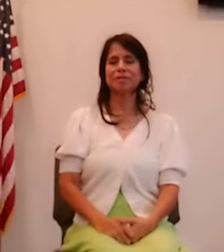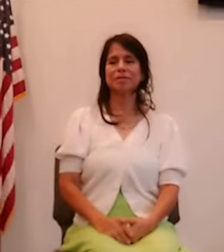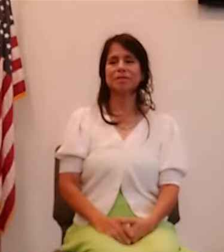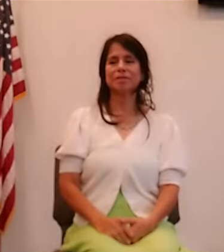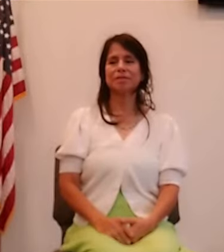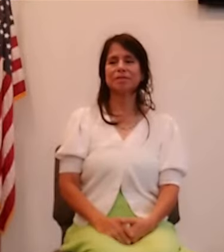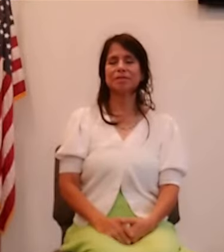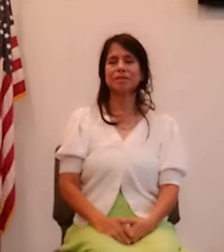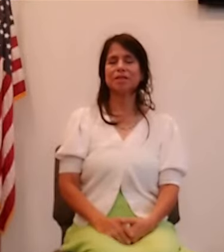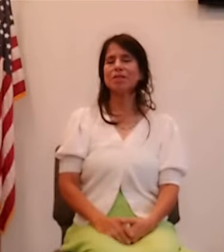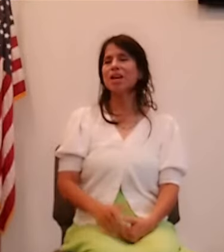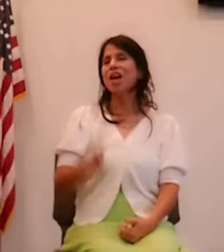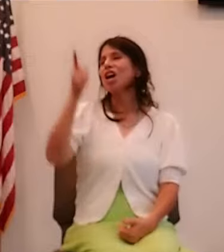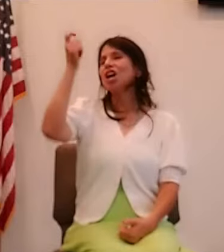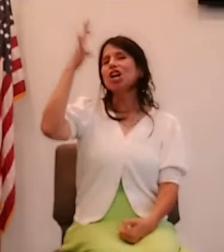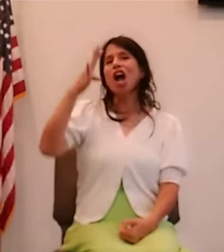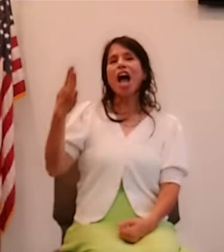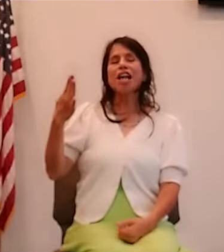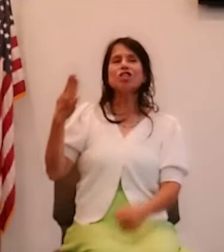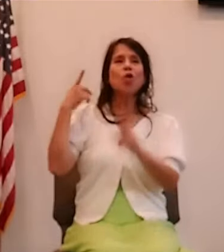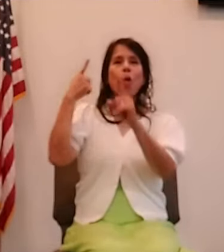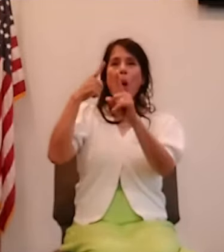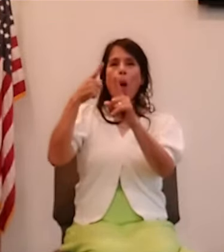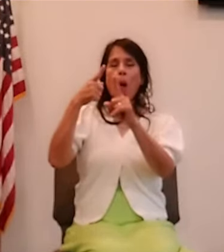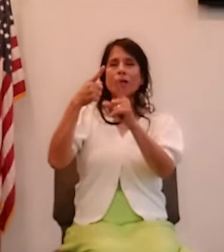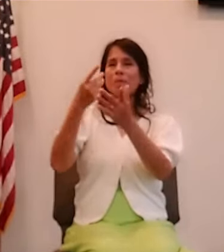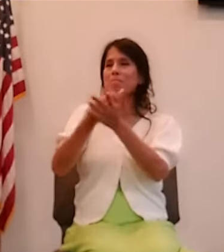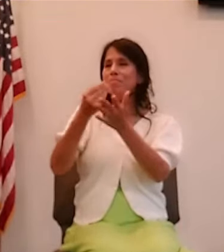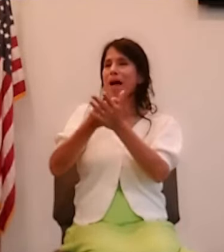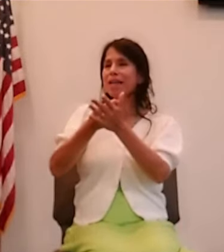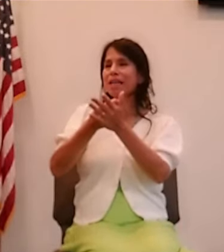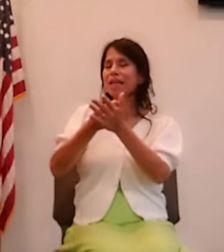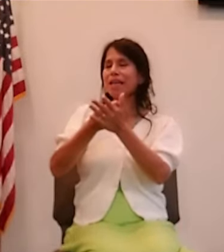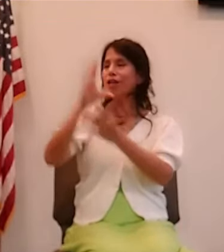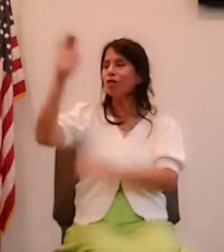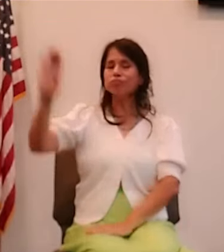no care in the world. I mean, it could work that way for some folks.